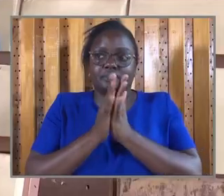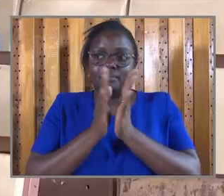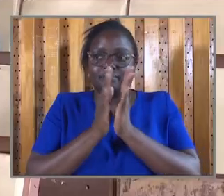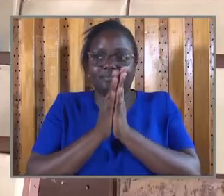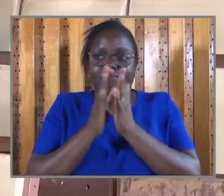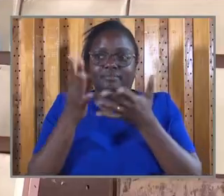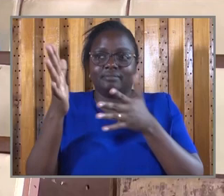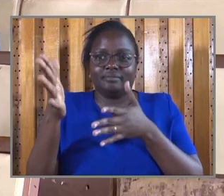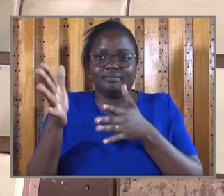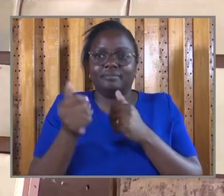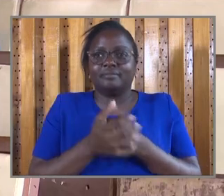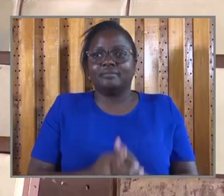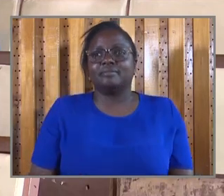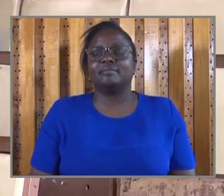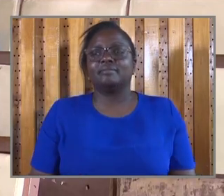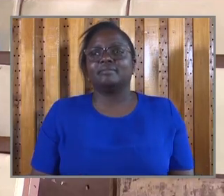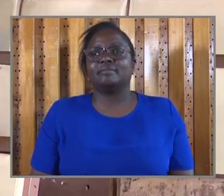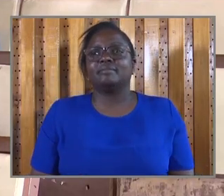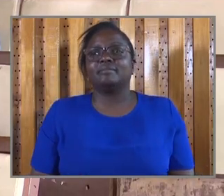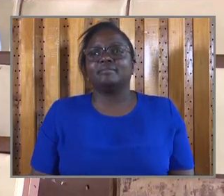her.